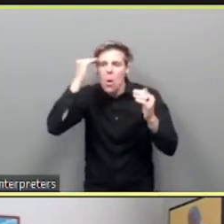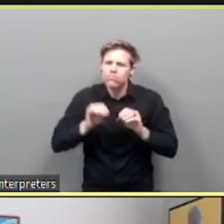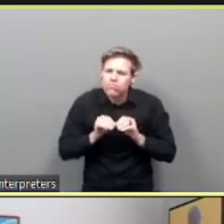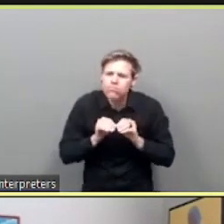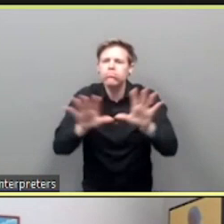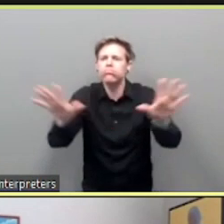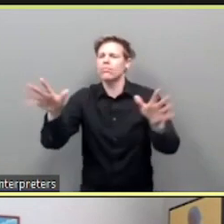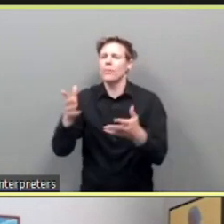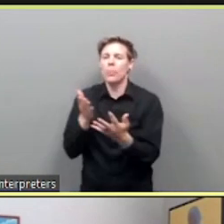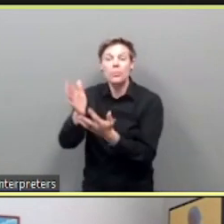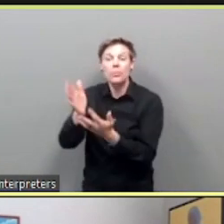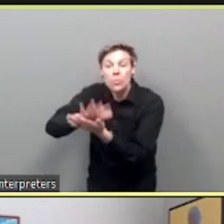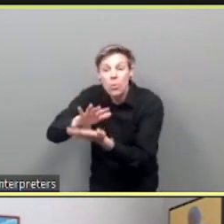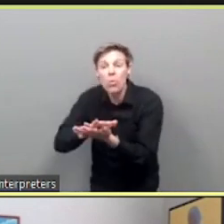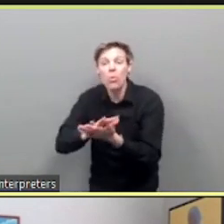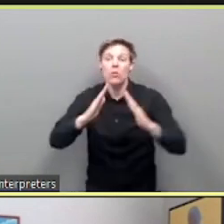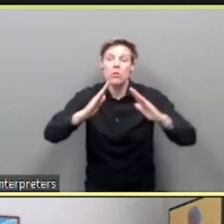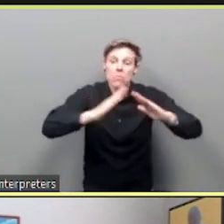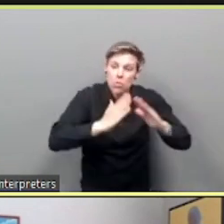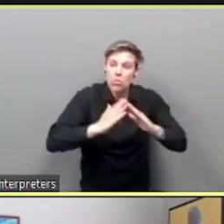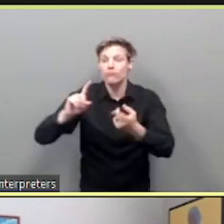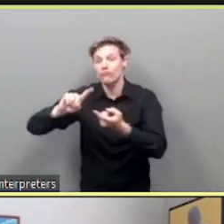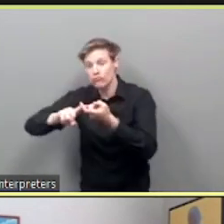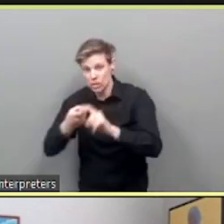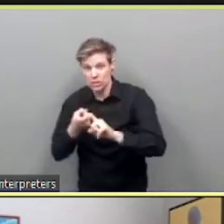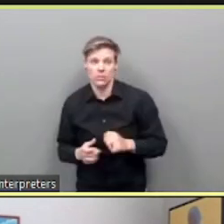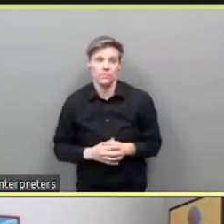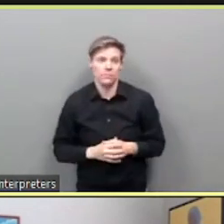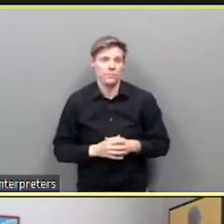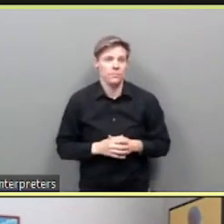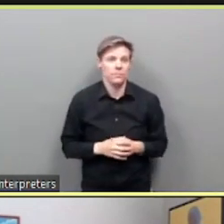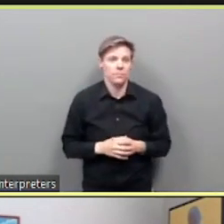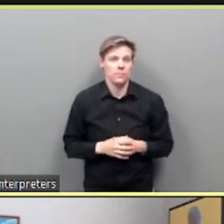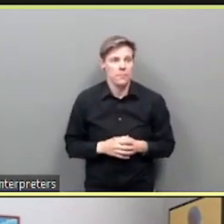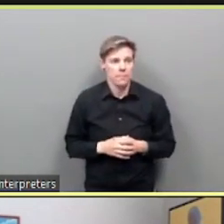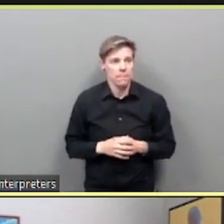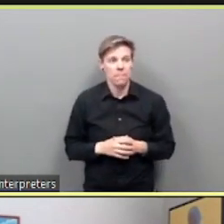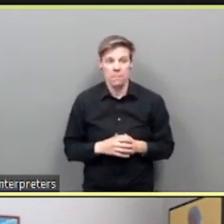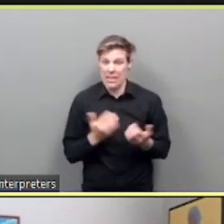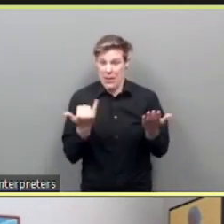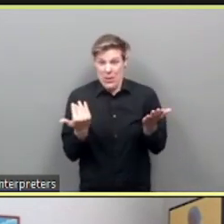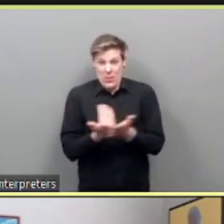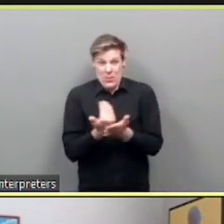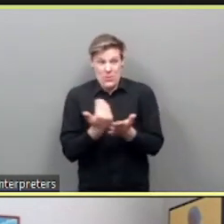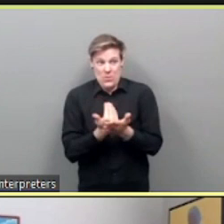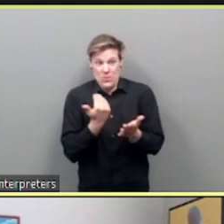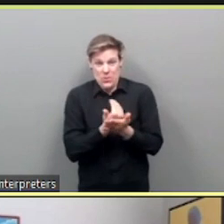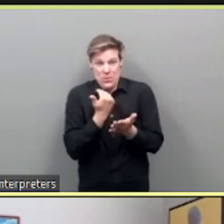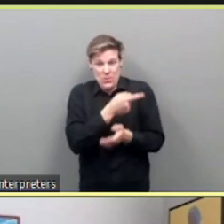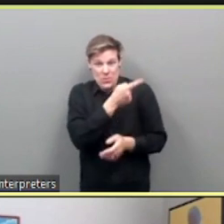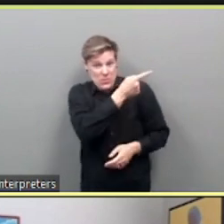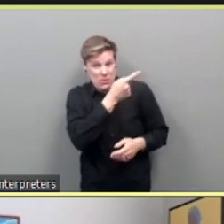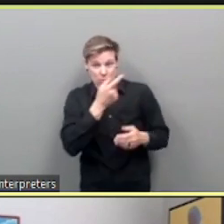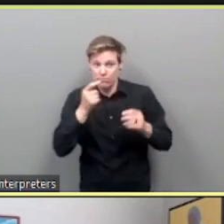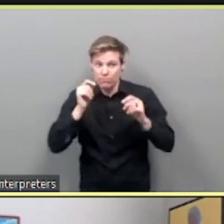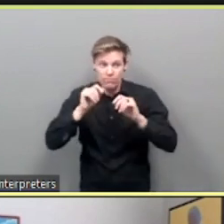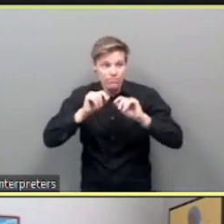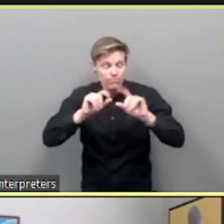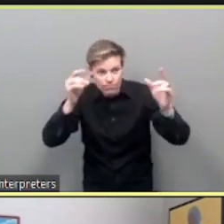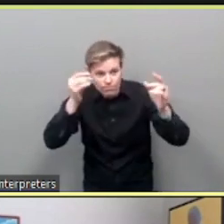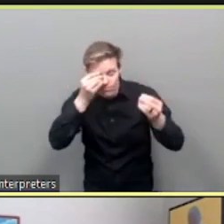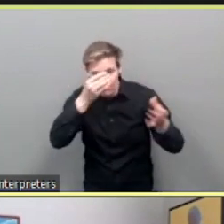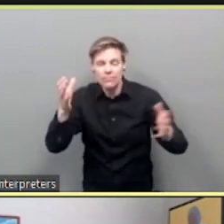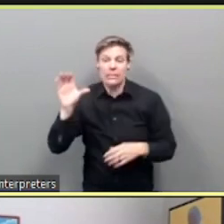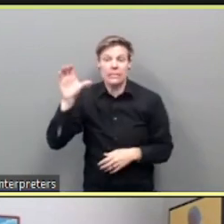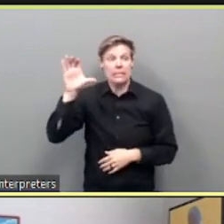slide. And then this is late breaking information from the CDC. They have more data